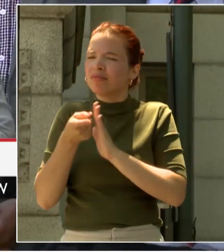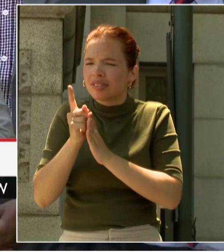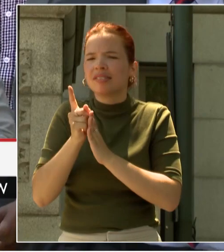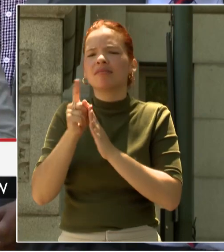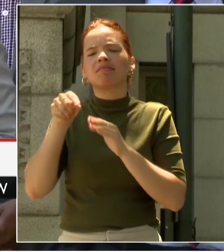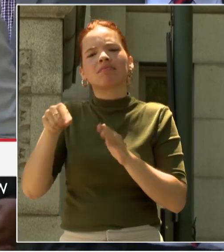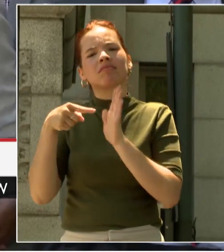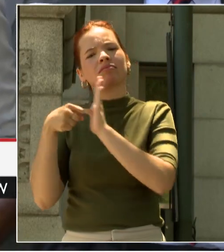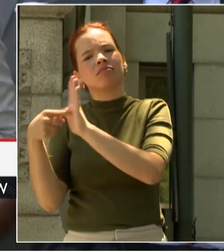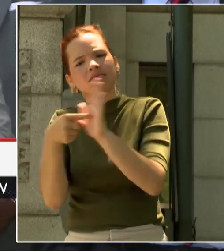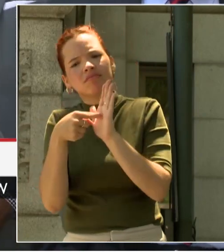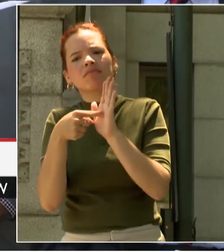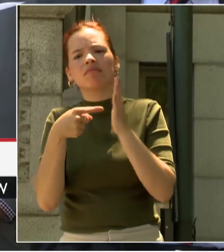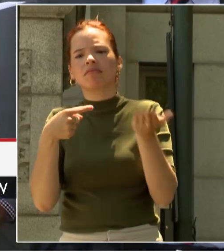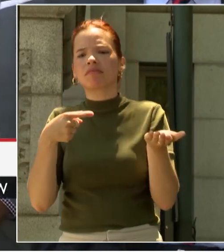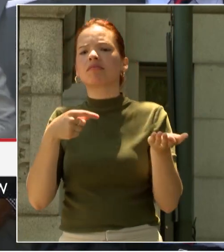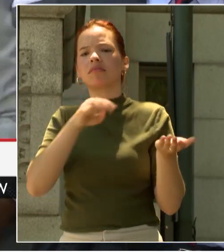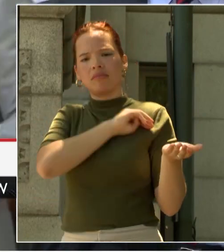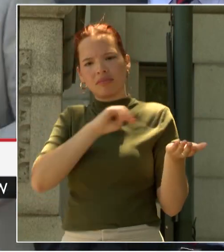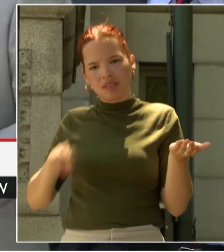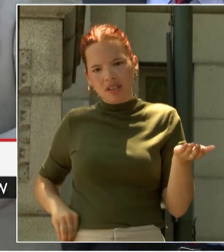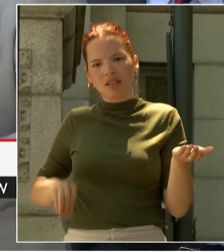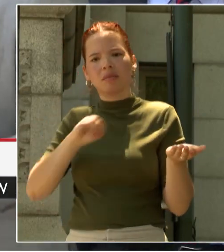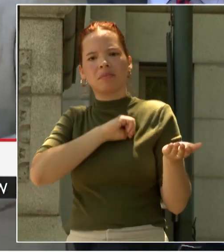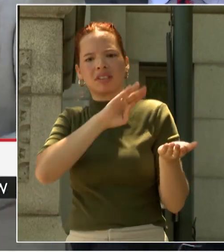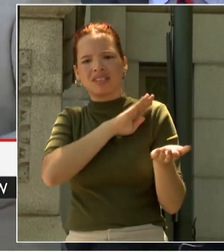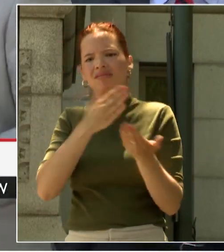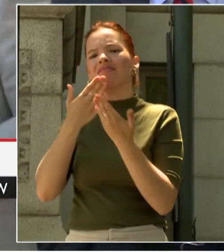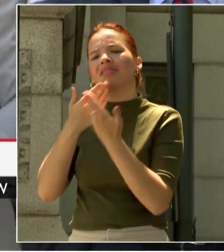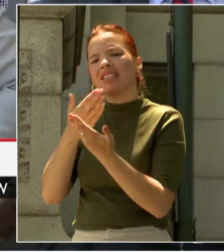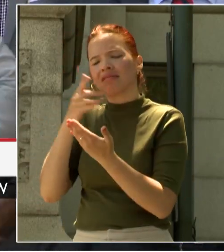and thank you for your tireless leadership. Attorney General